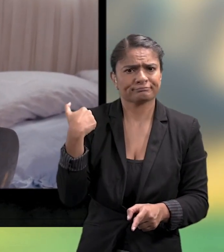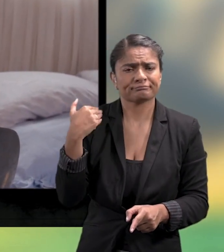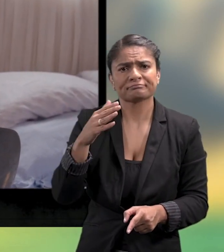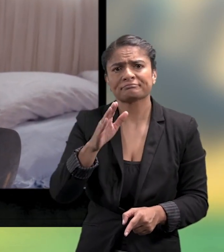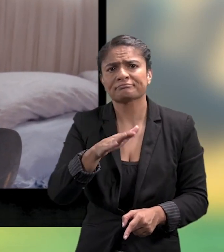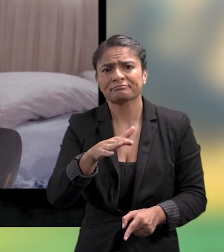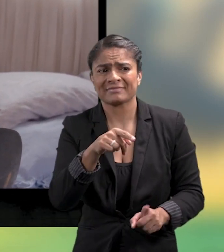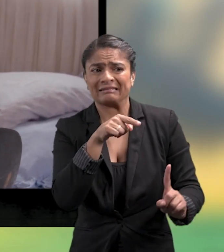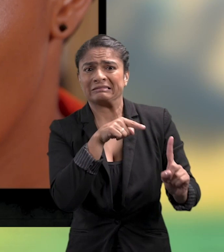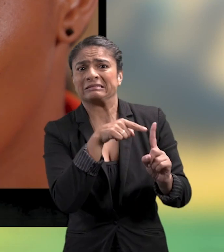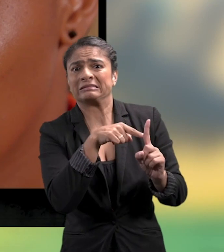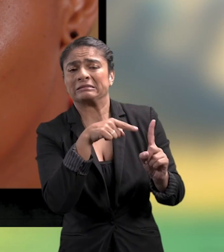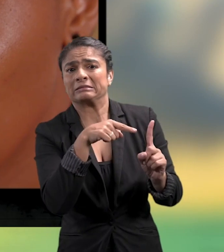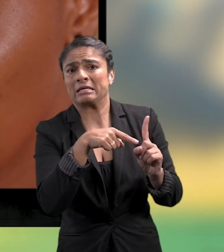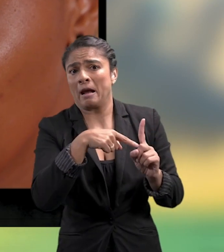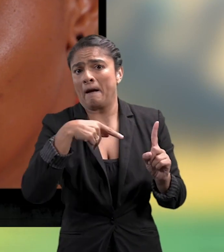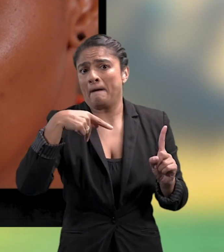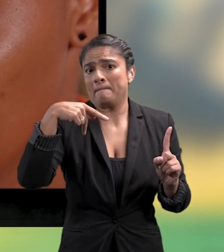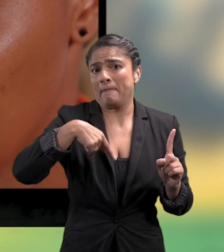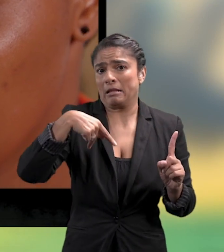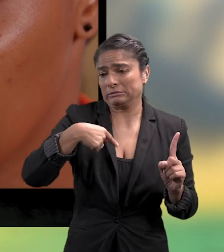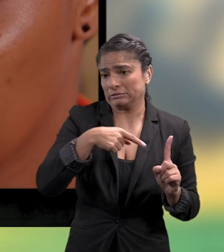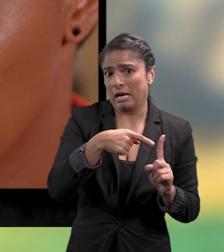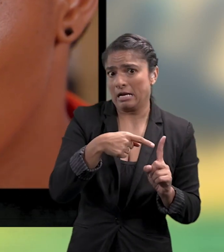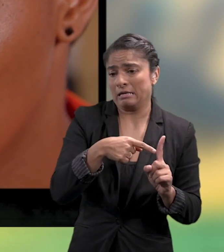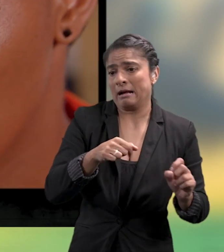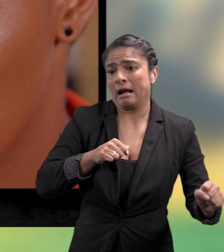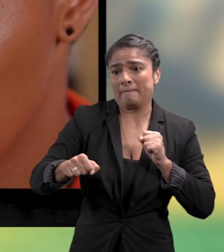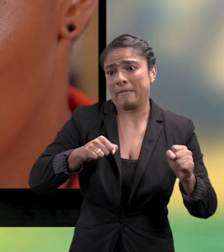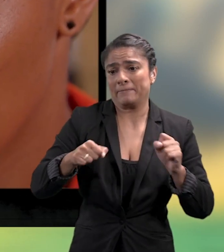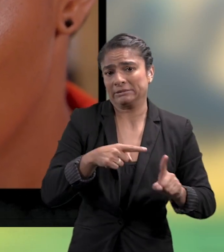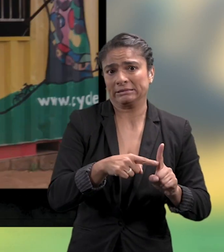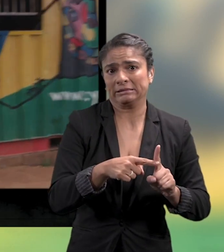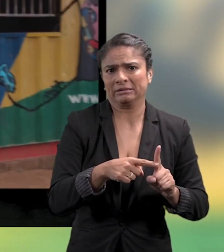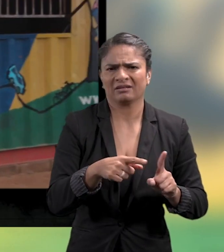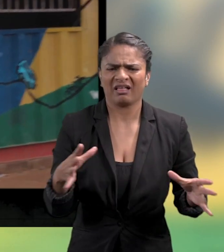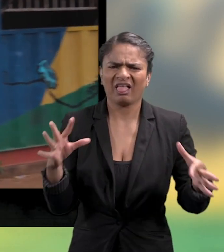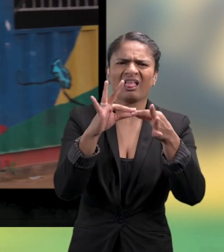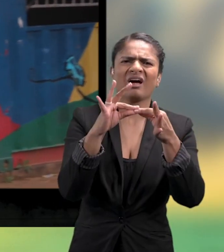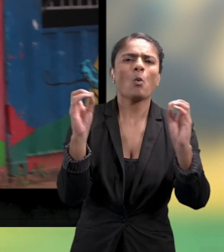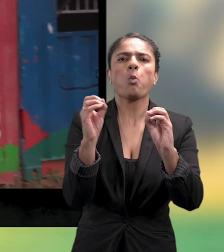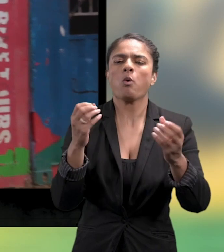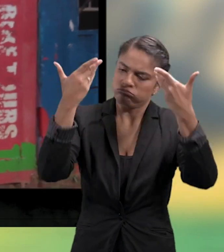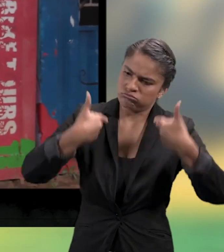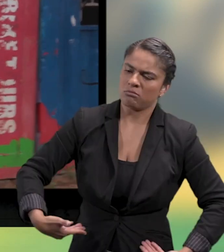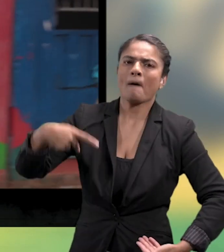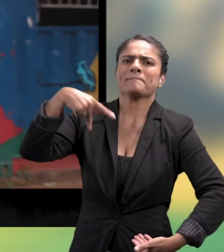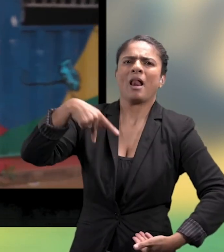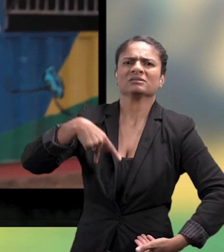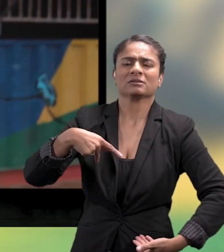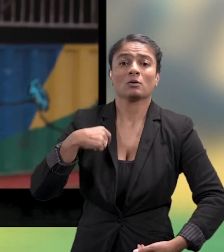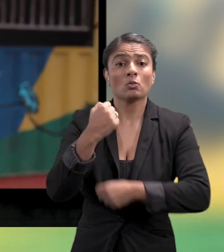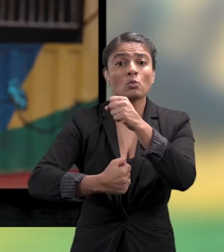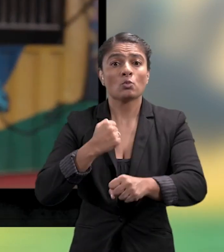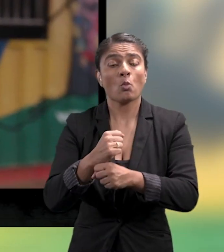ke Palesa ole o nang le epilepsy, not just Palesa. Ka 2017 ke ile ka thola